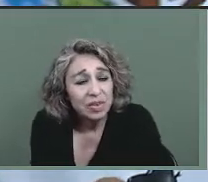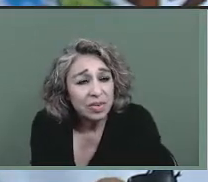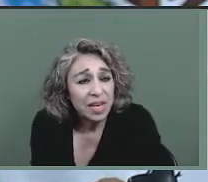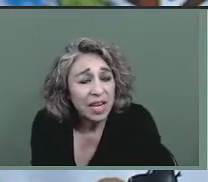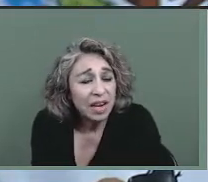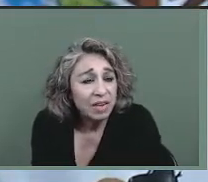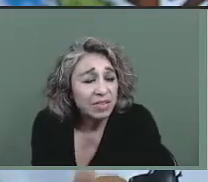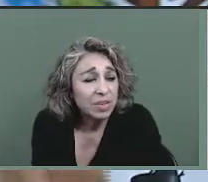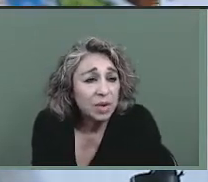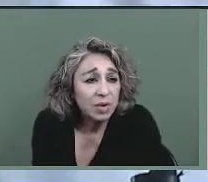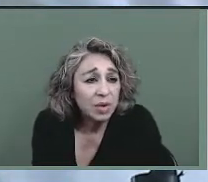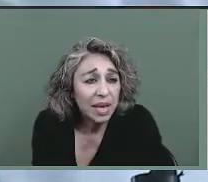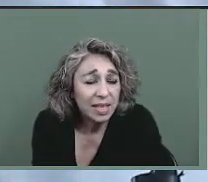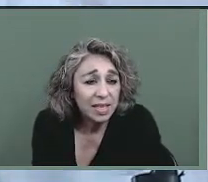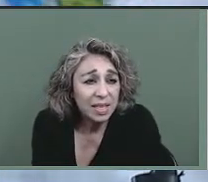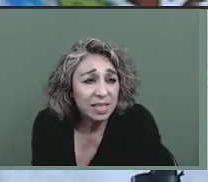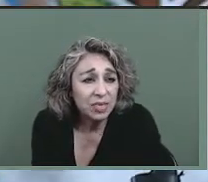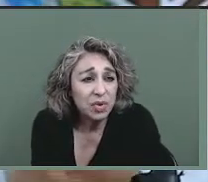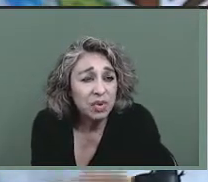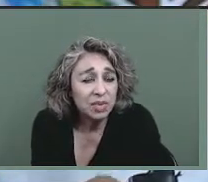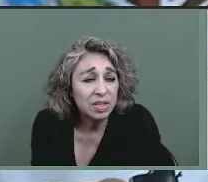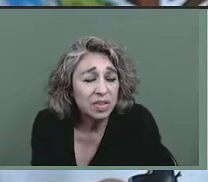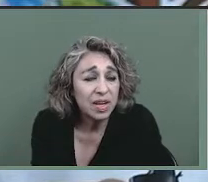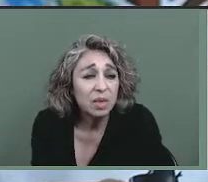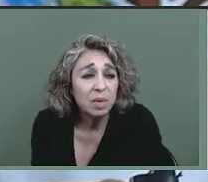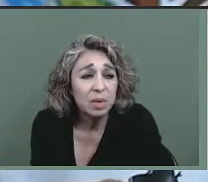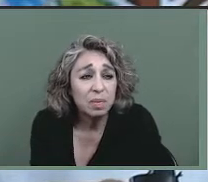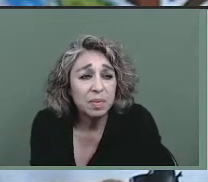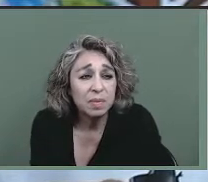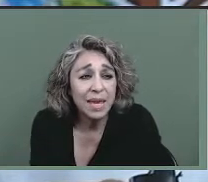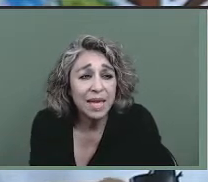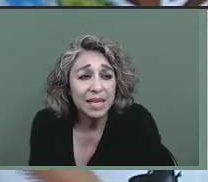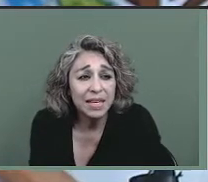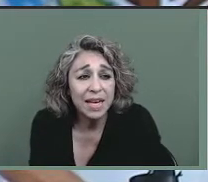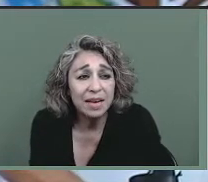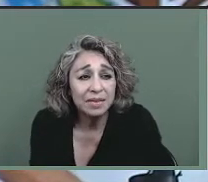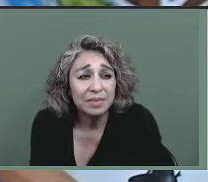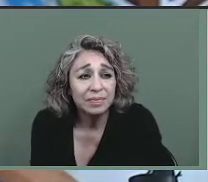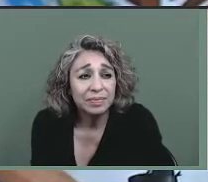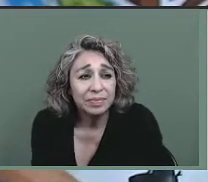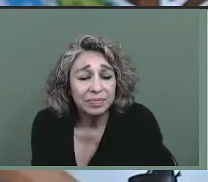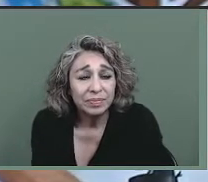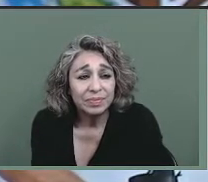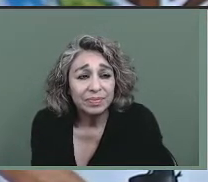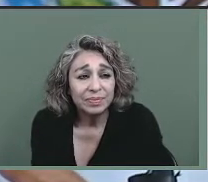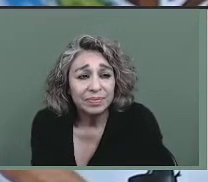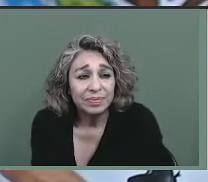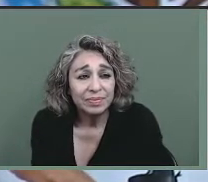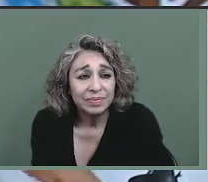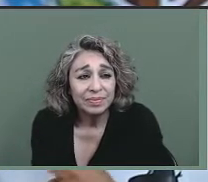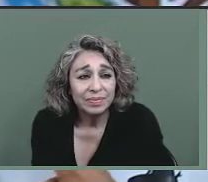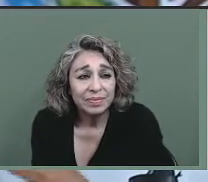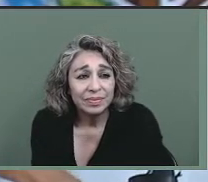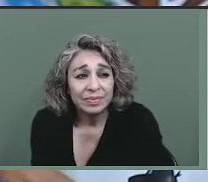to take care of someone who has a stroke so that he would make it to town.